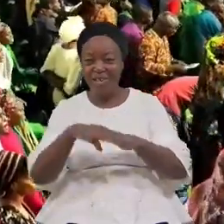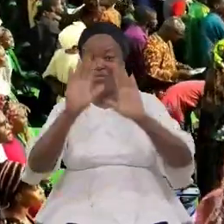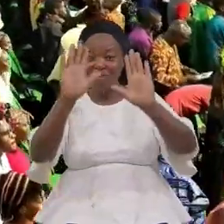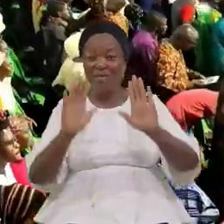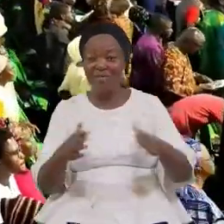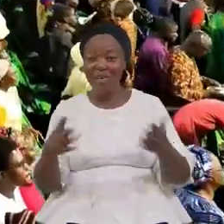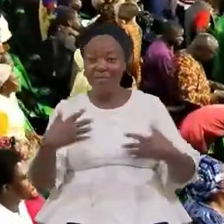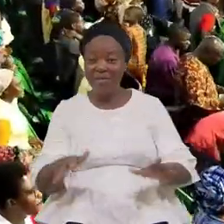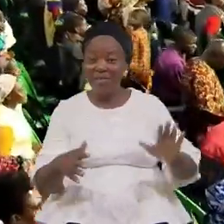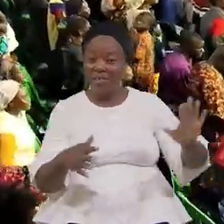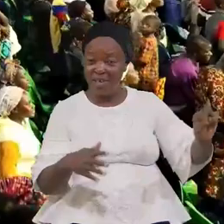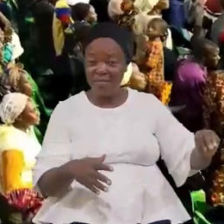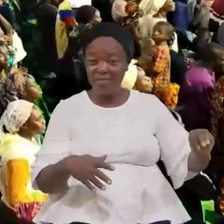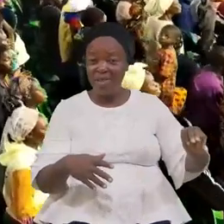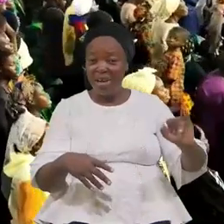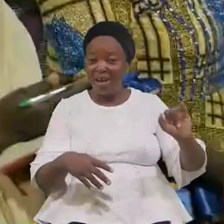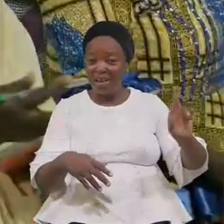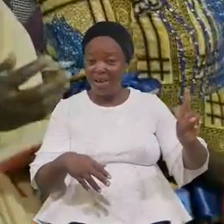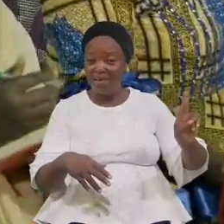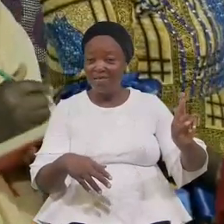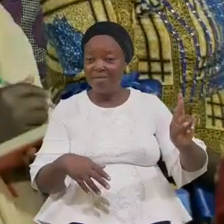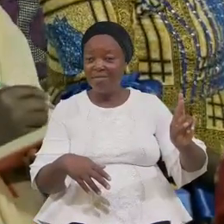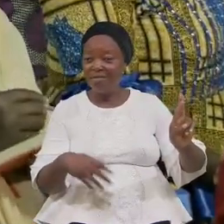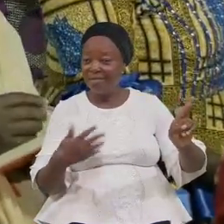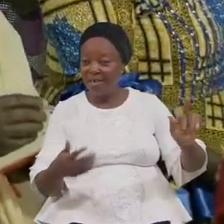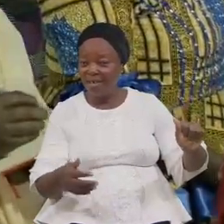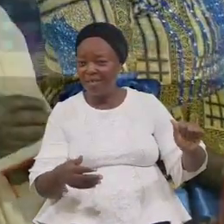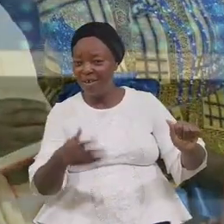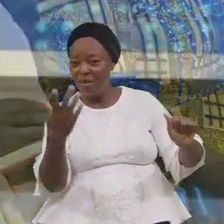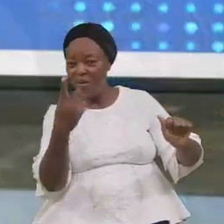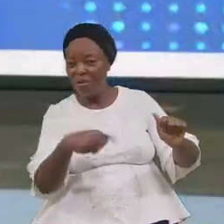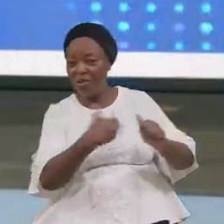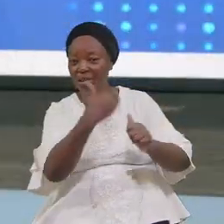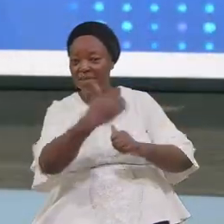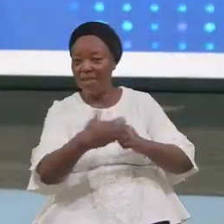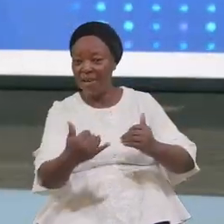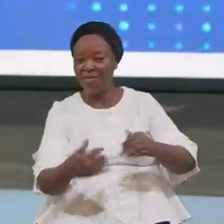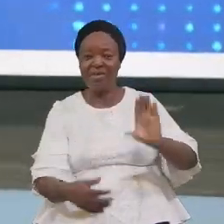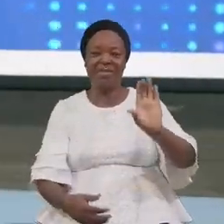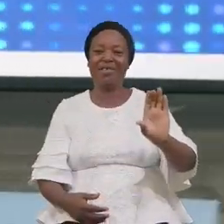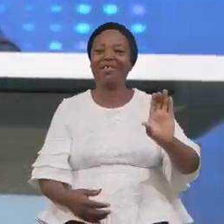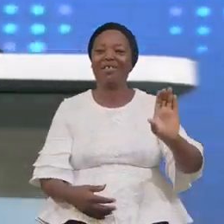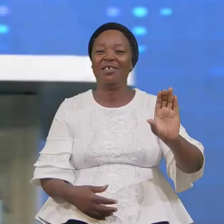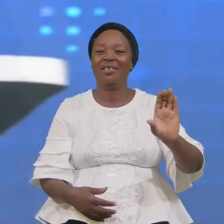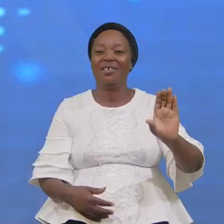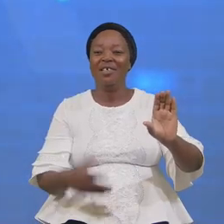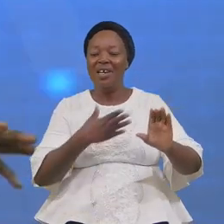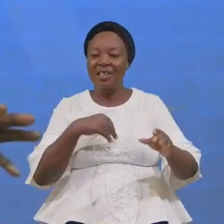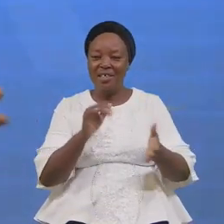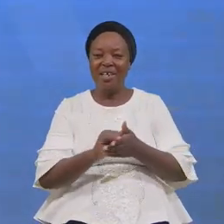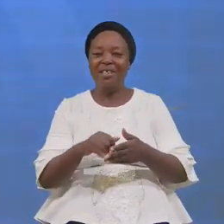C. I said that's the letter. C. And it is Jesus, the